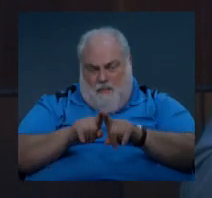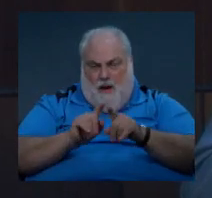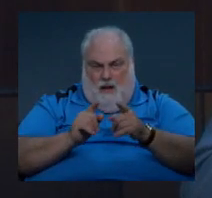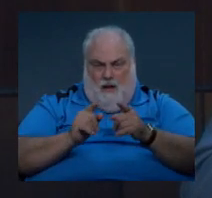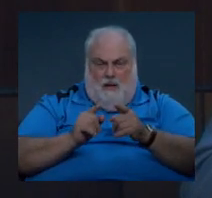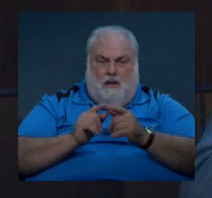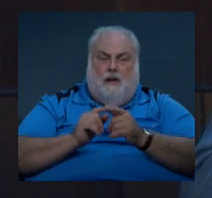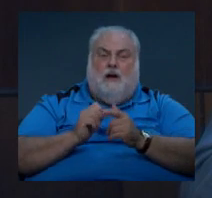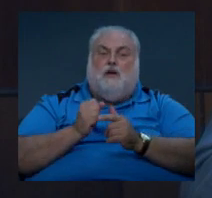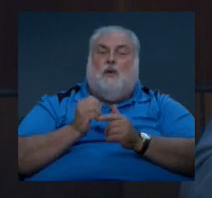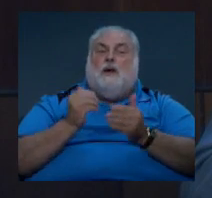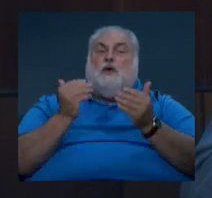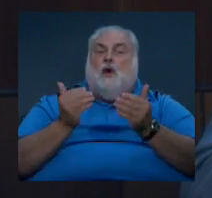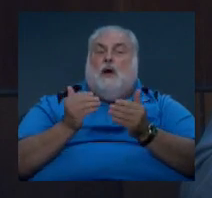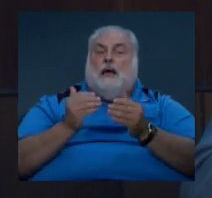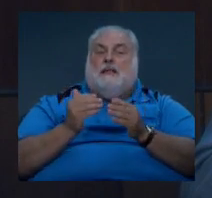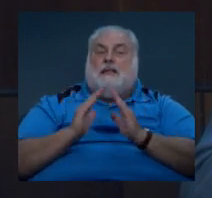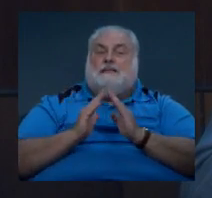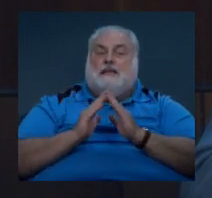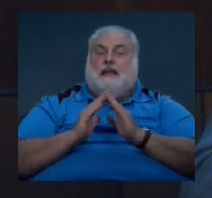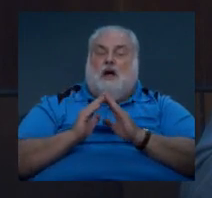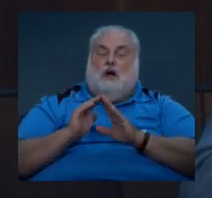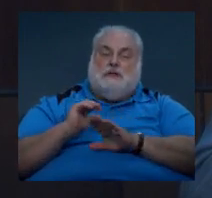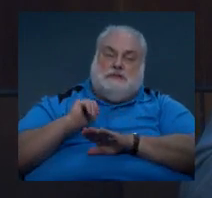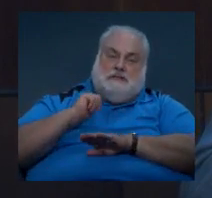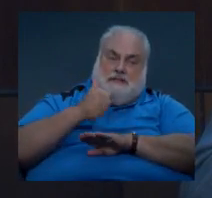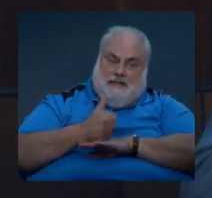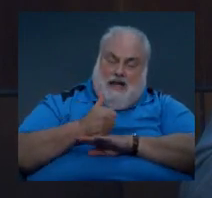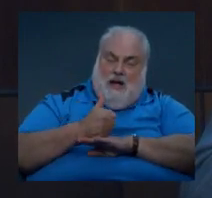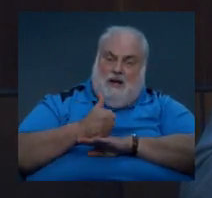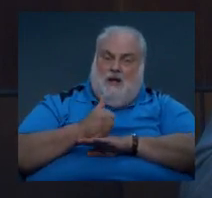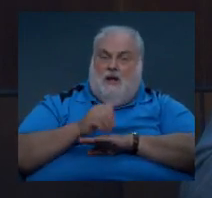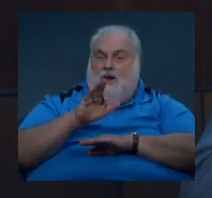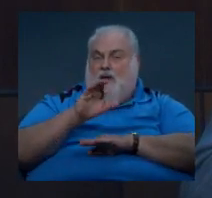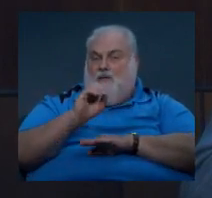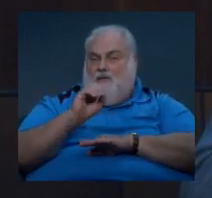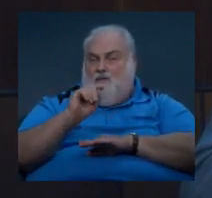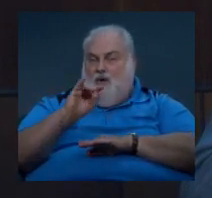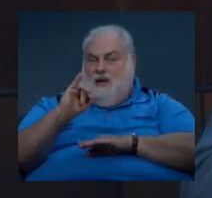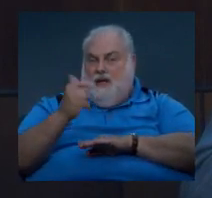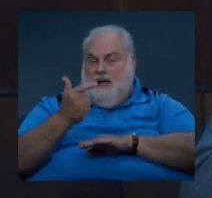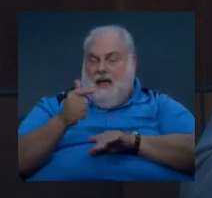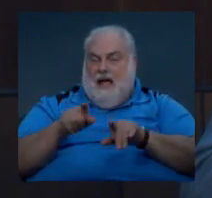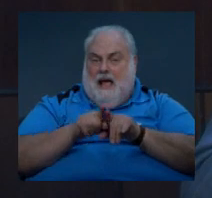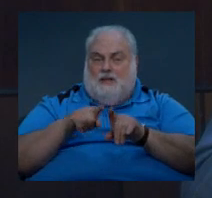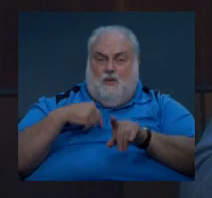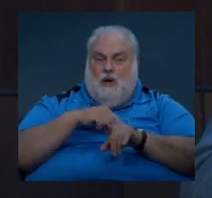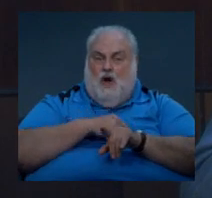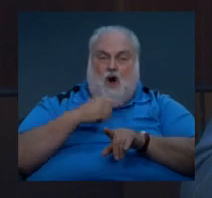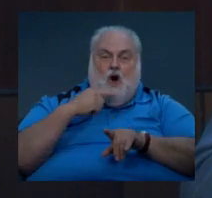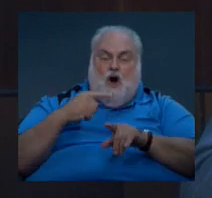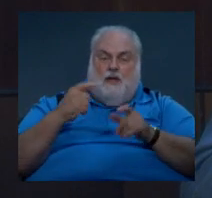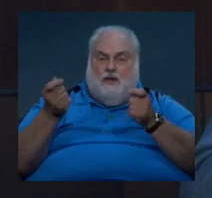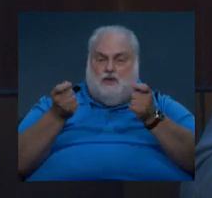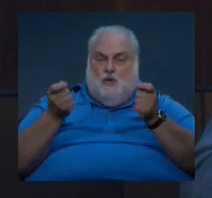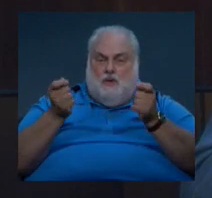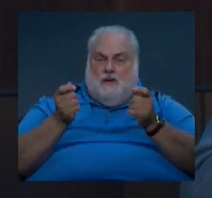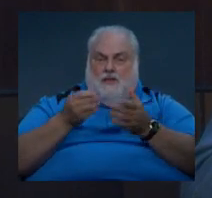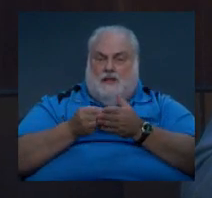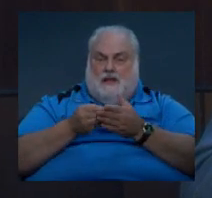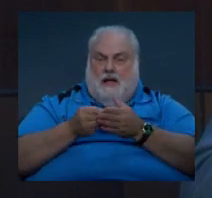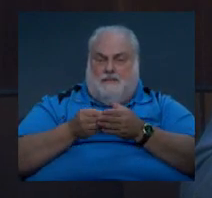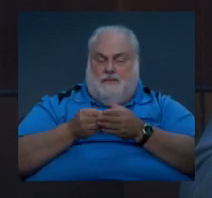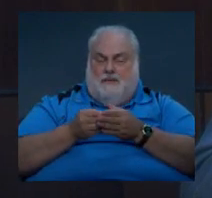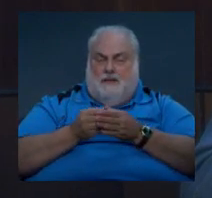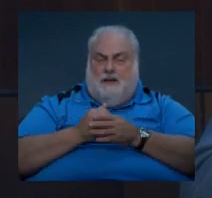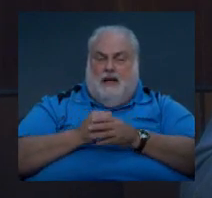take the step to get our city back on stable footing as we are chief stewards of our taxpayers' dollars. And as